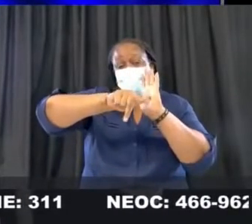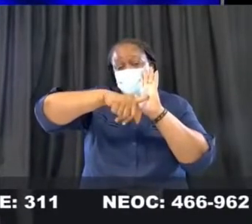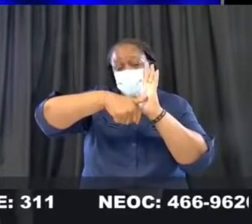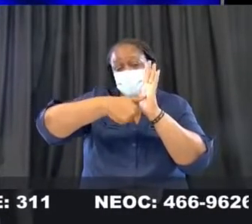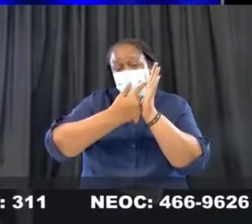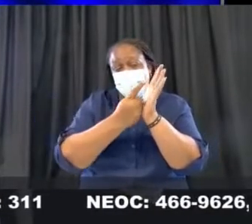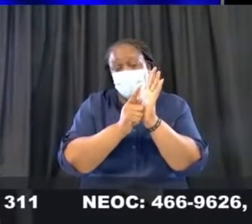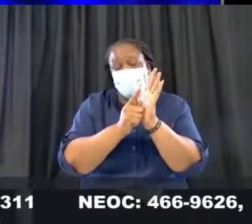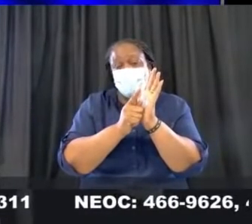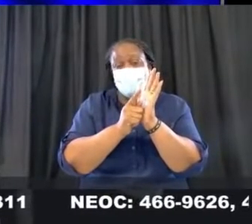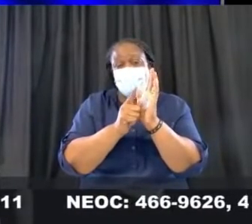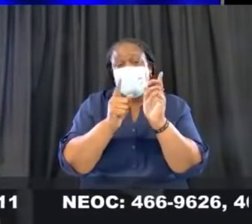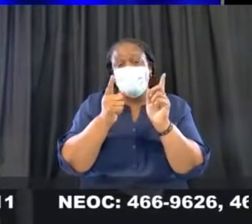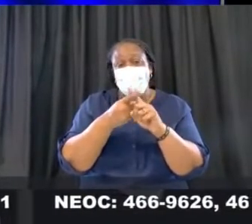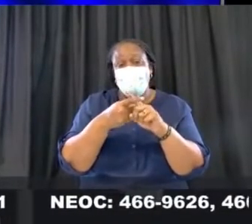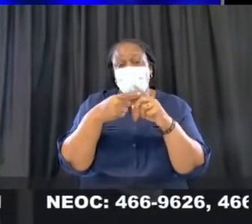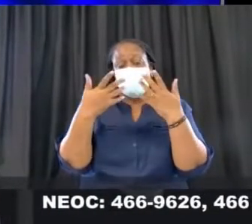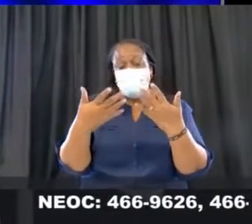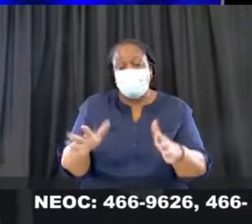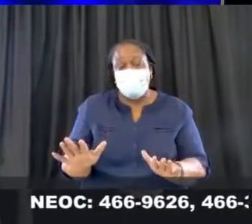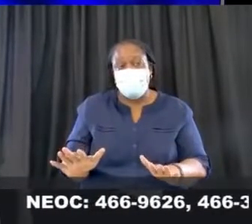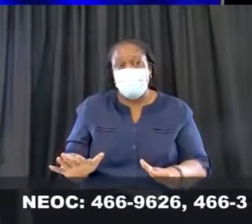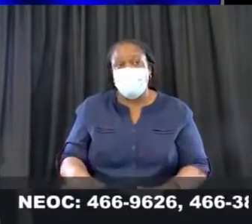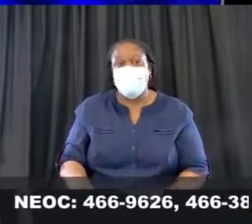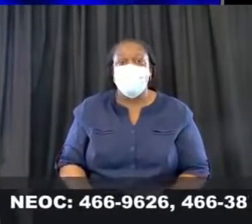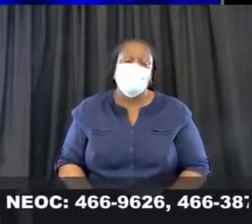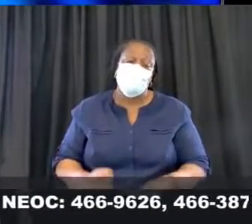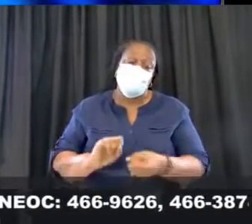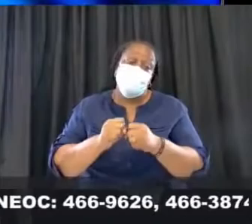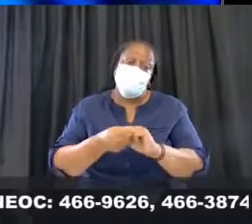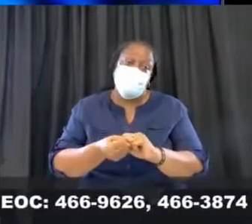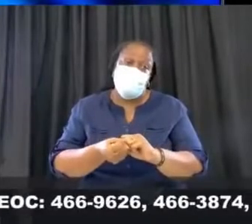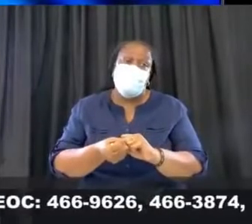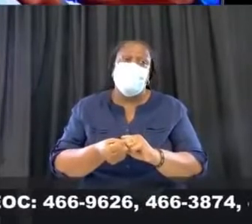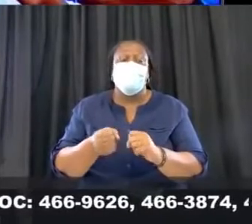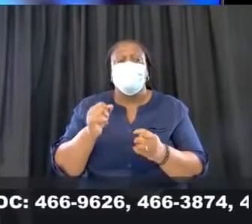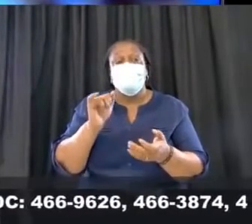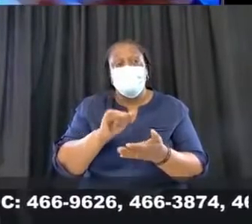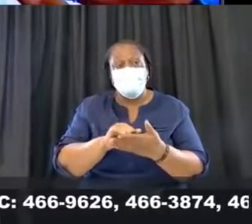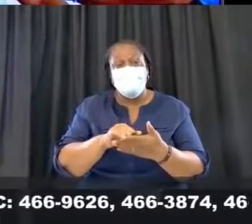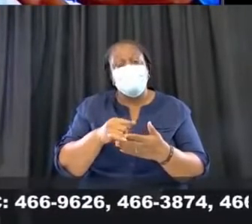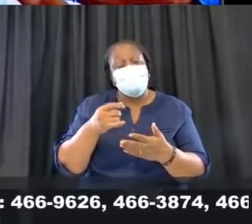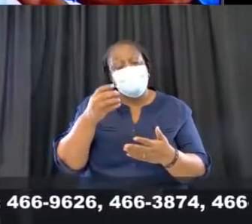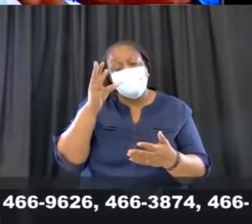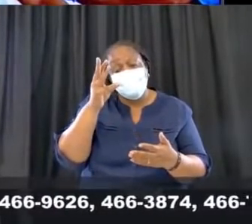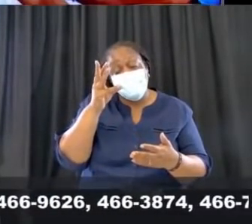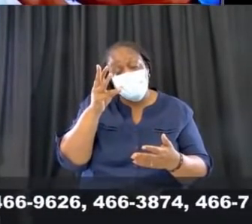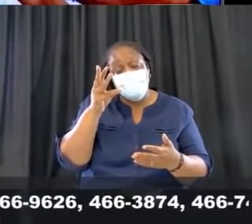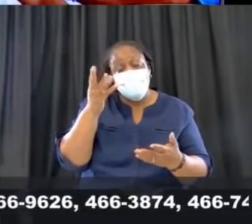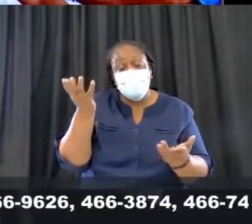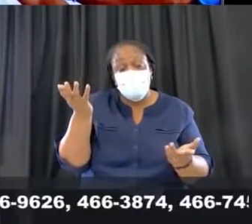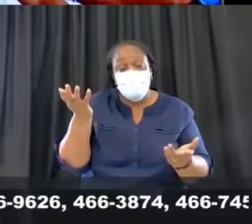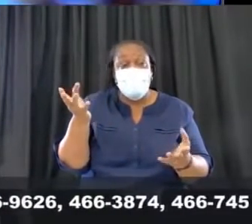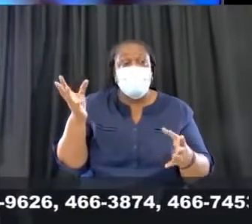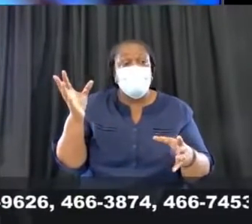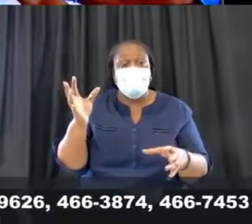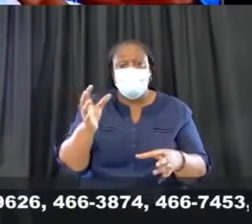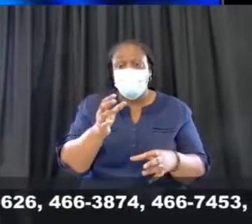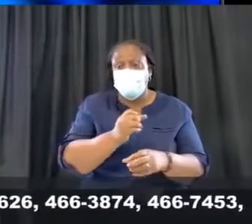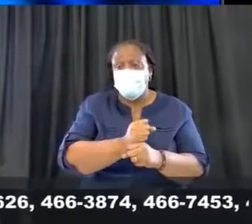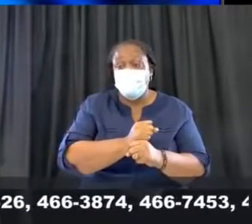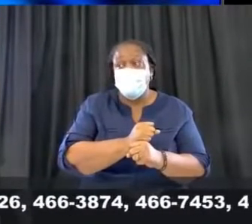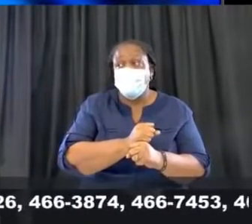it comes off, and they are run in batches. So we may, at 6 o'clock, get back results that might just